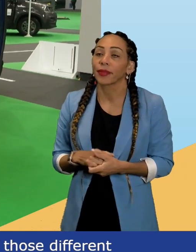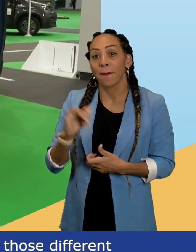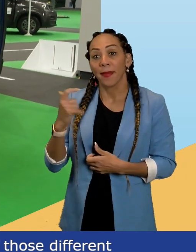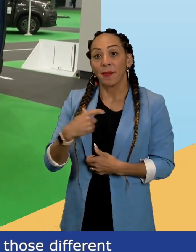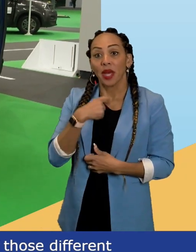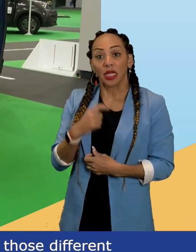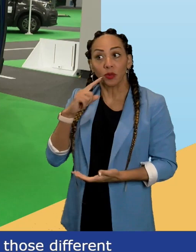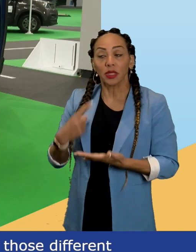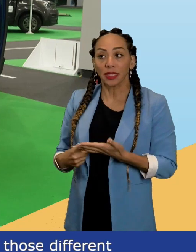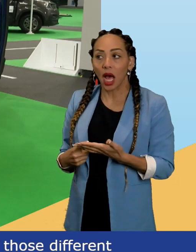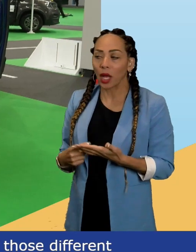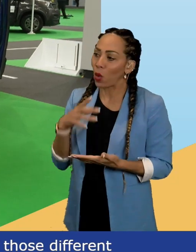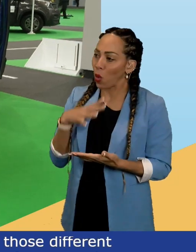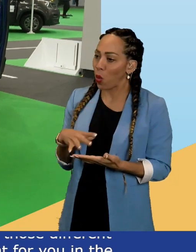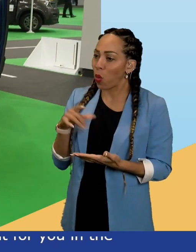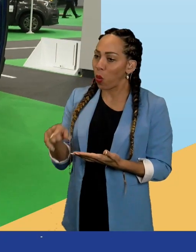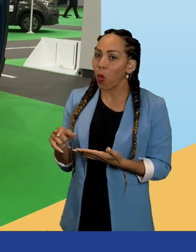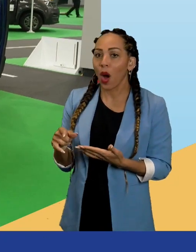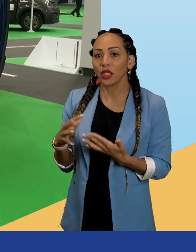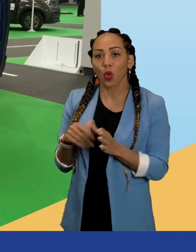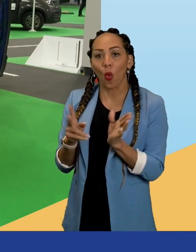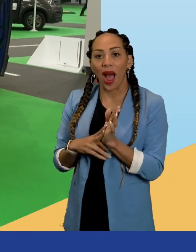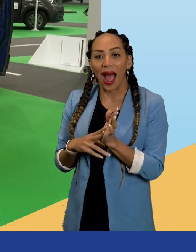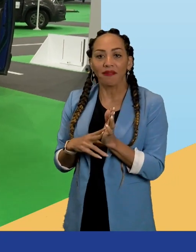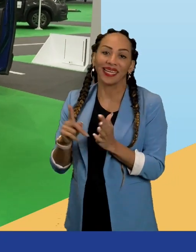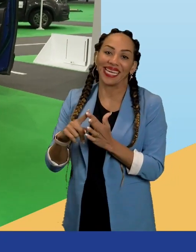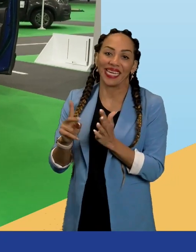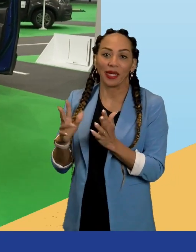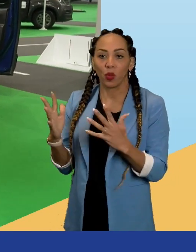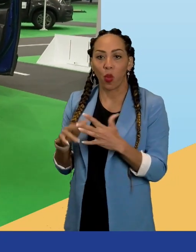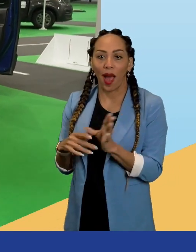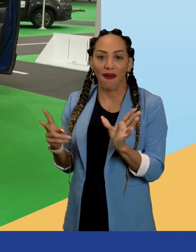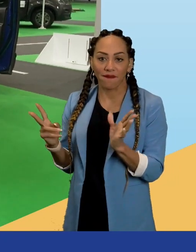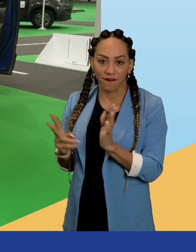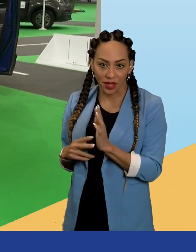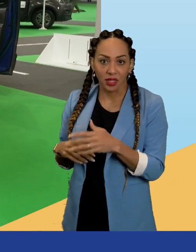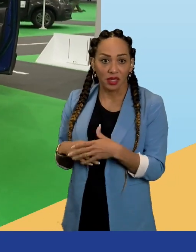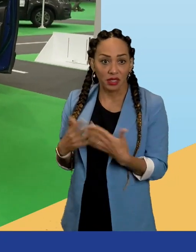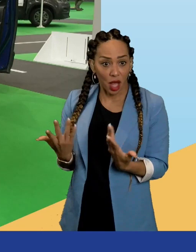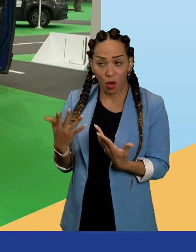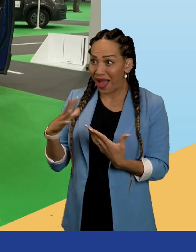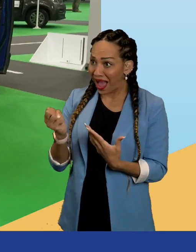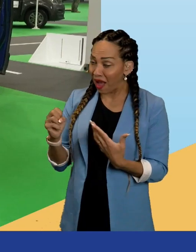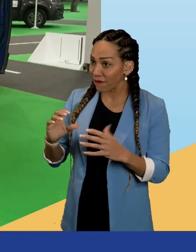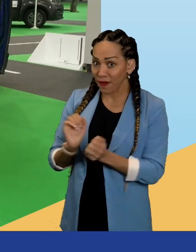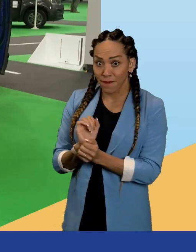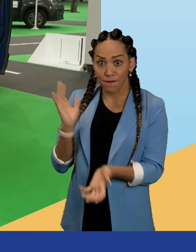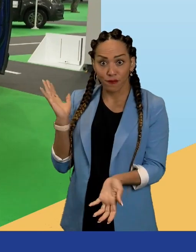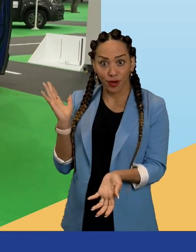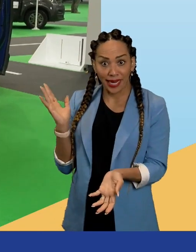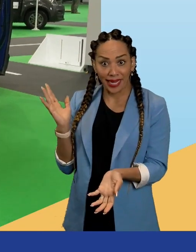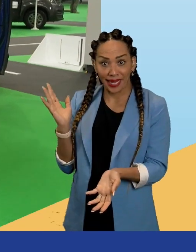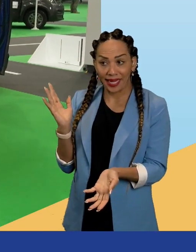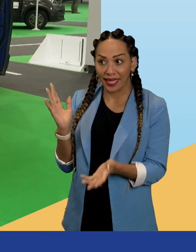still get the free home charger? It's incredible you asked that, because I just noticed I'm blocking this sign here. So they do, indeed, yeah. So the home charger is